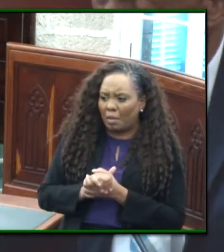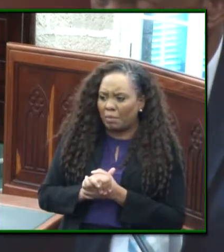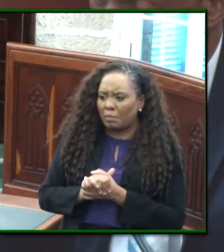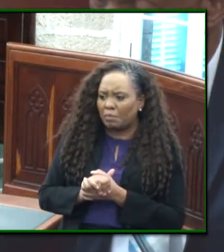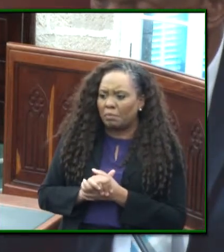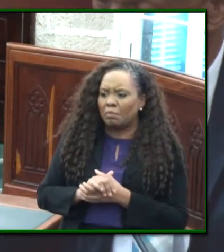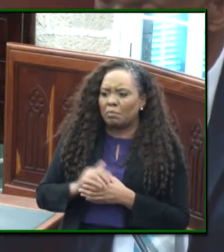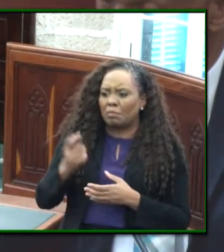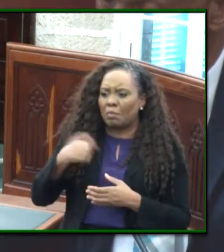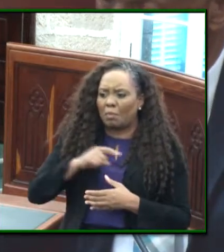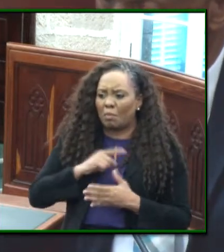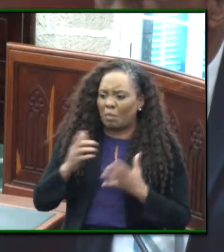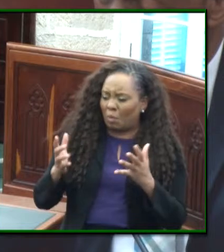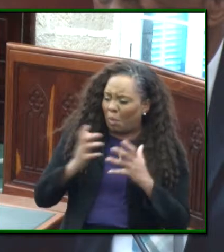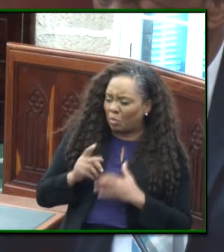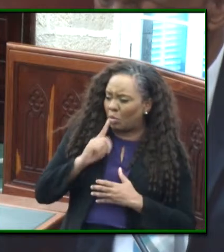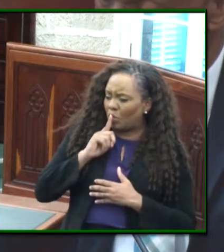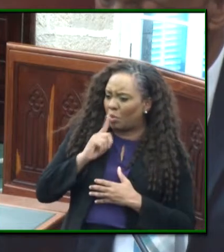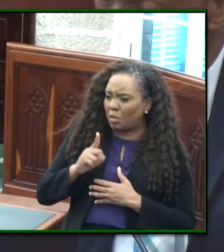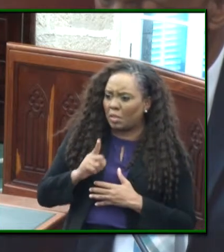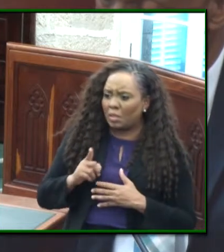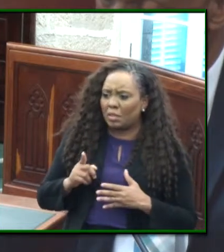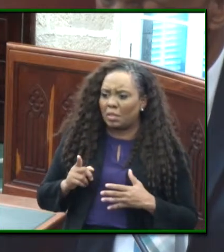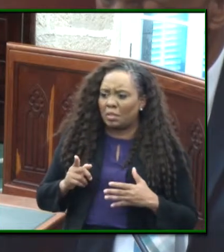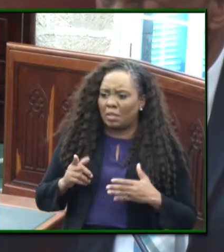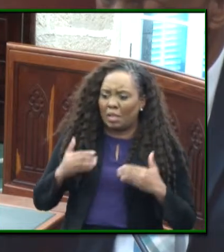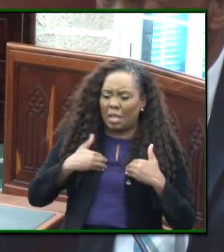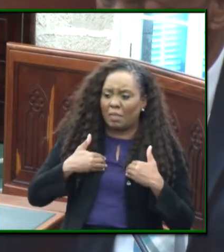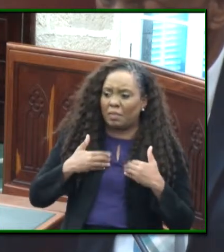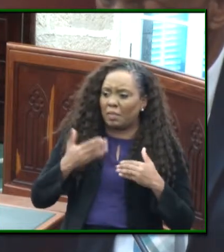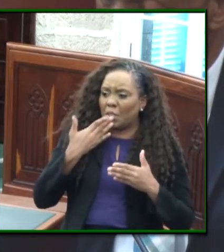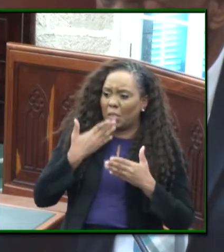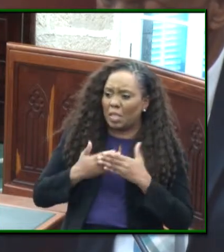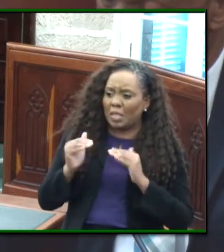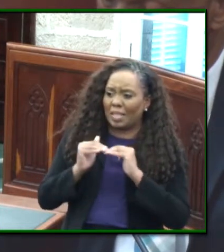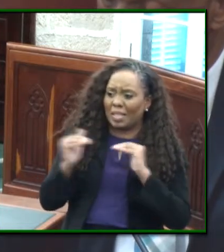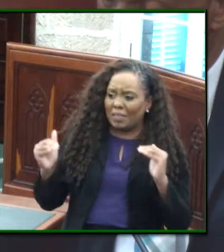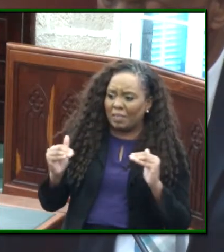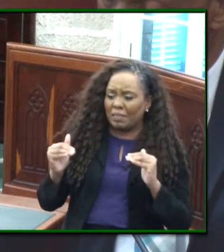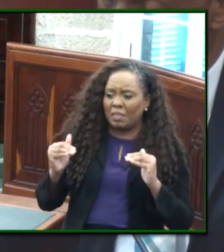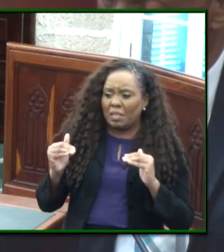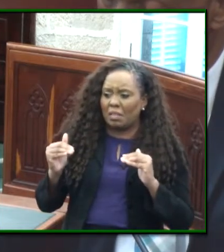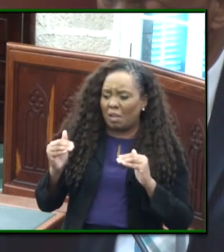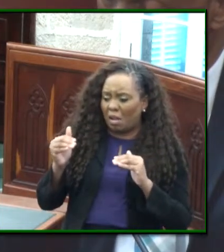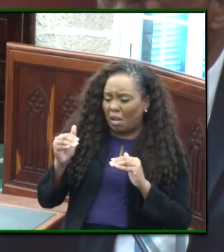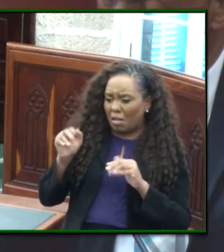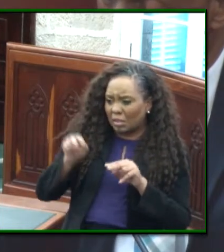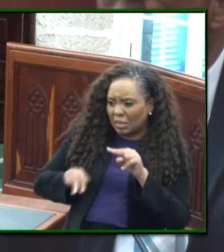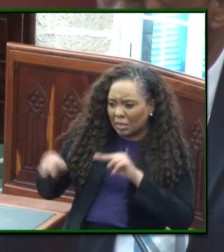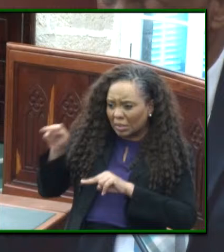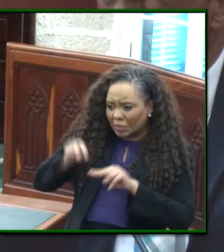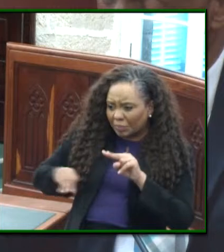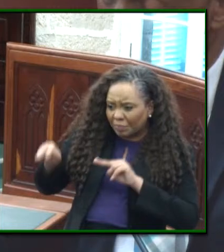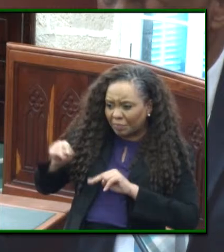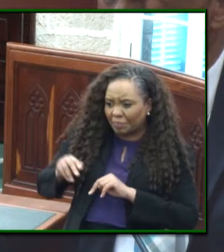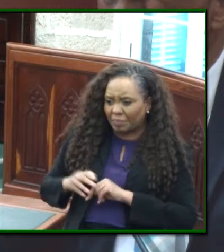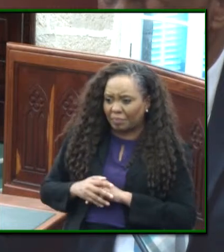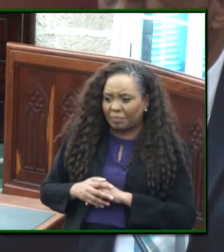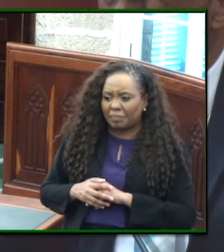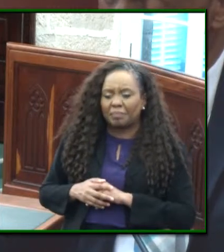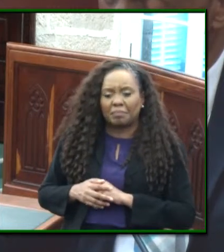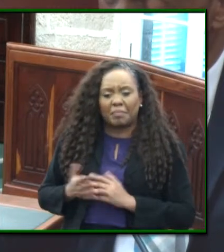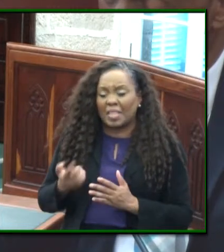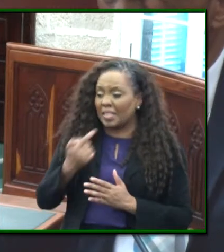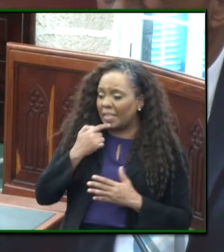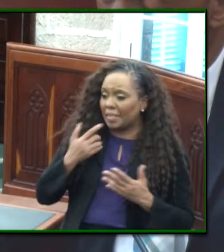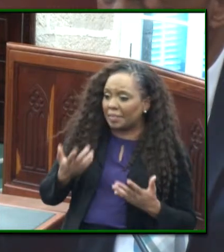do want to be able to exercise a greater level of supervision. So for example, they've said, you